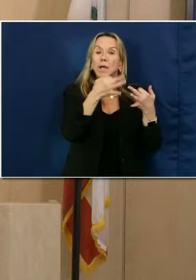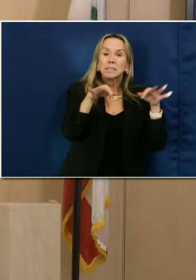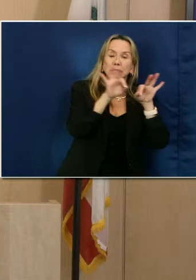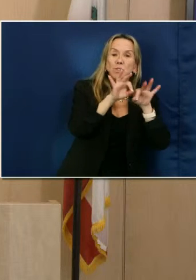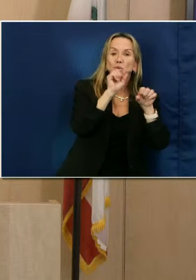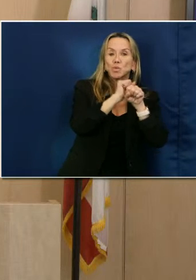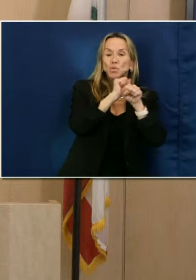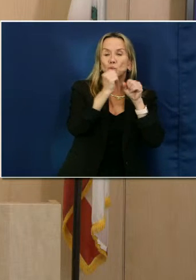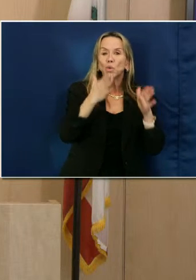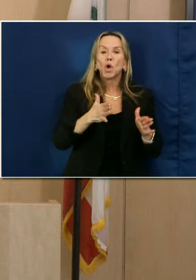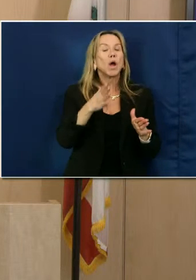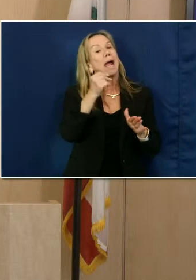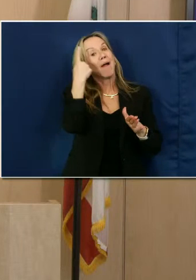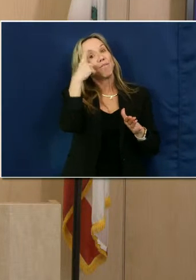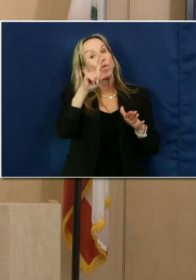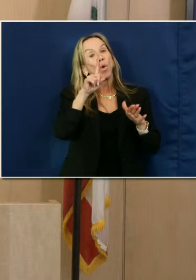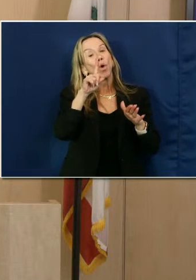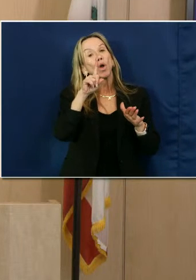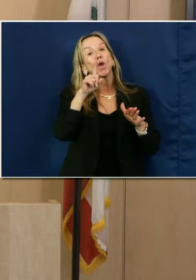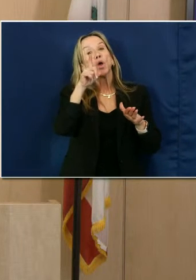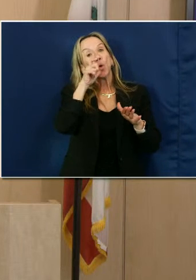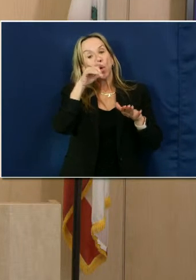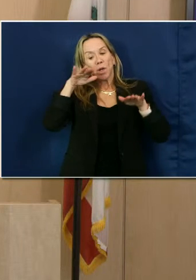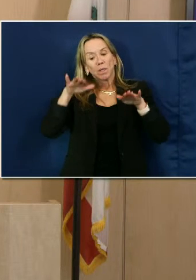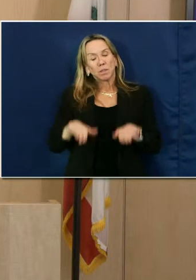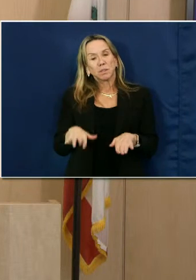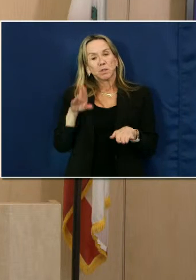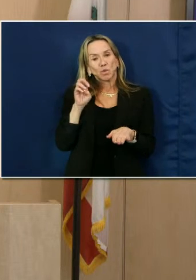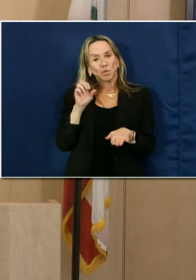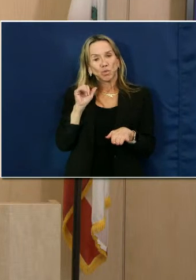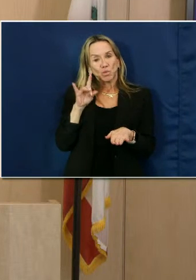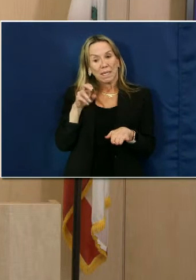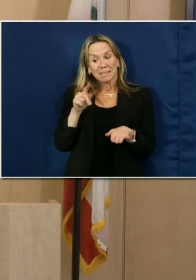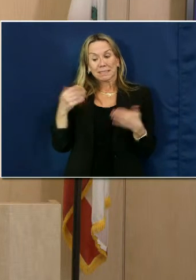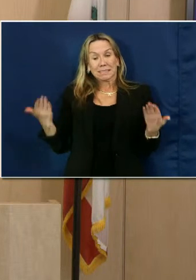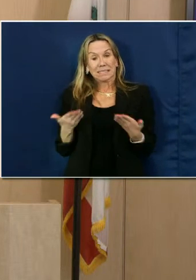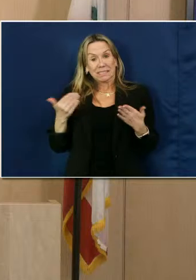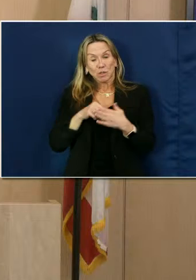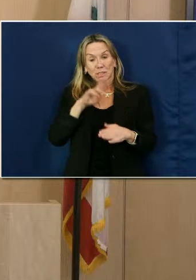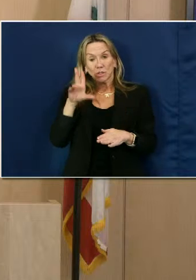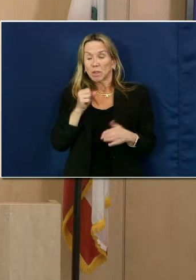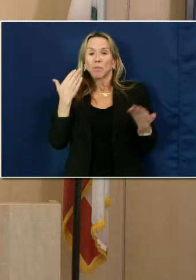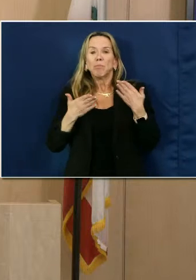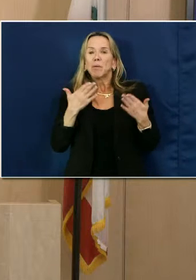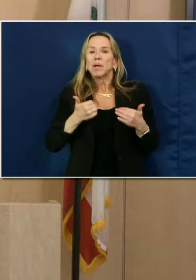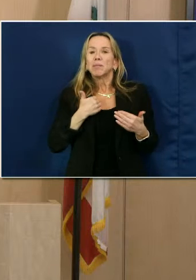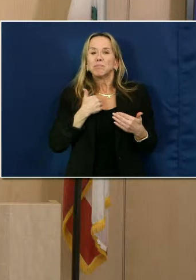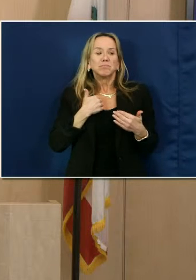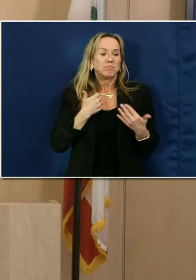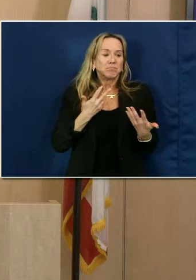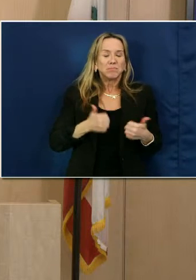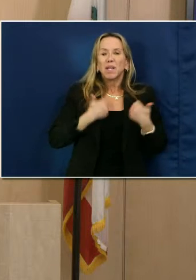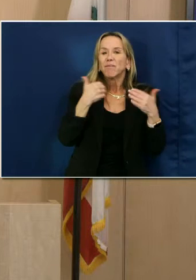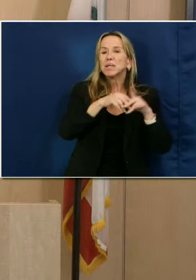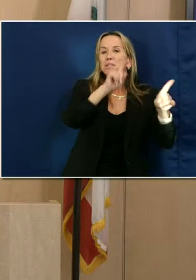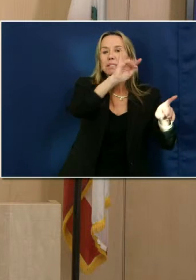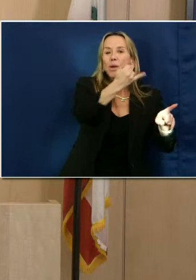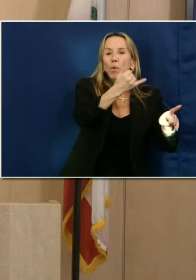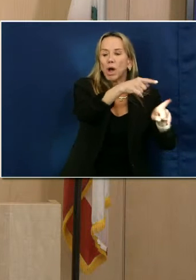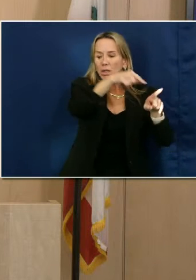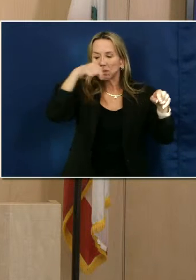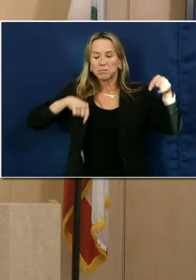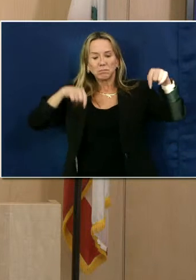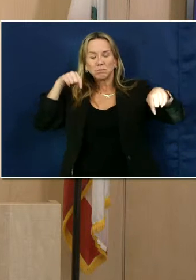are that are residents of the United States, even though they might be living in Tijuana, as well as they are